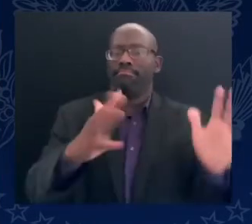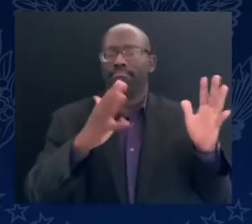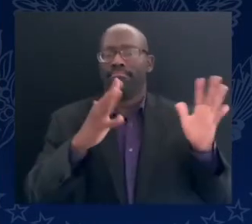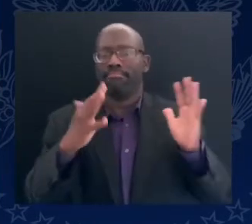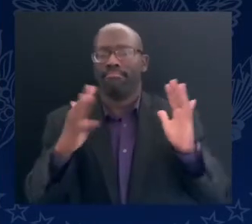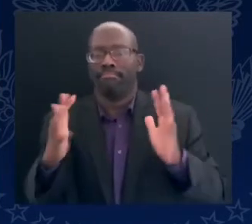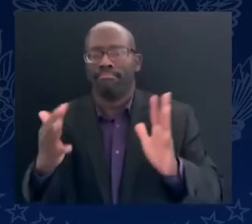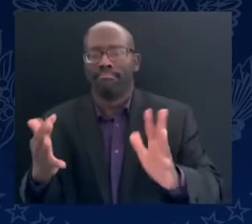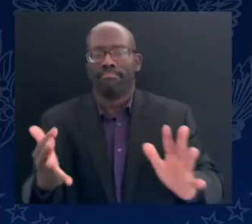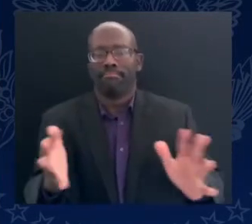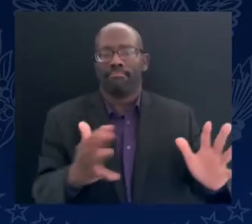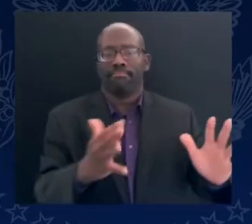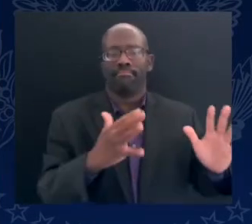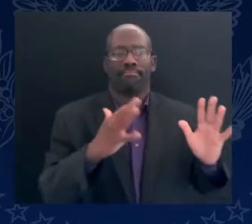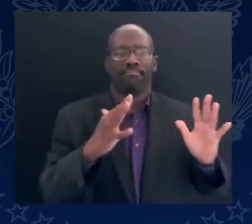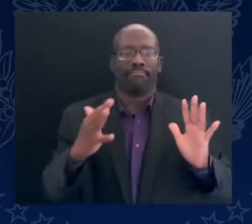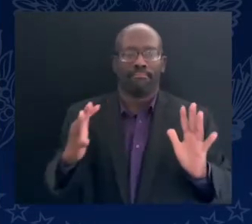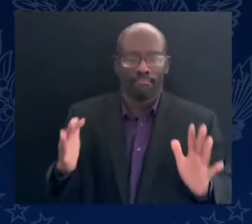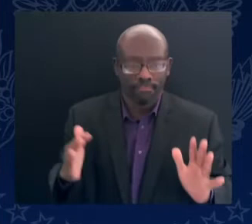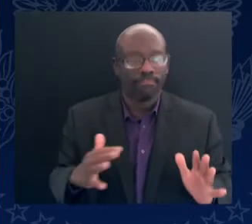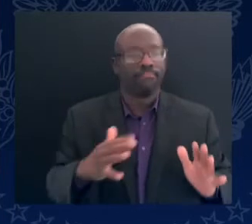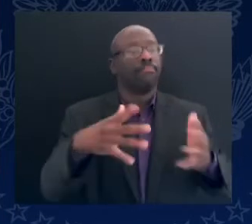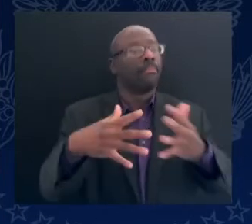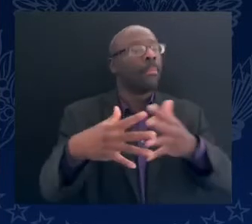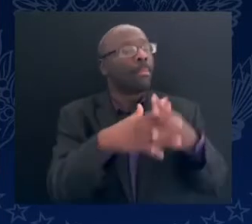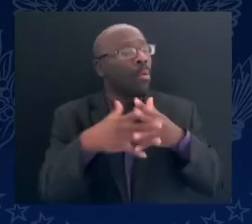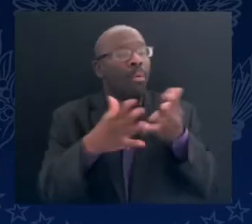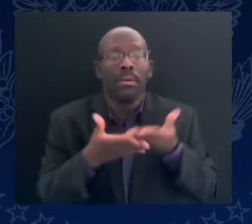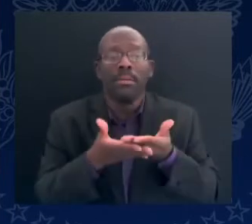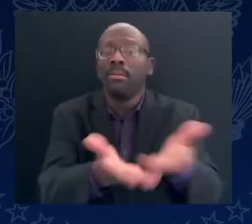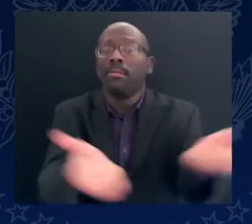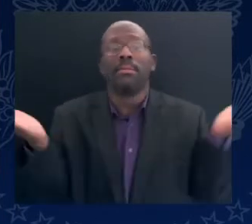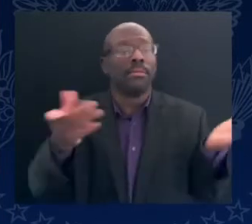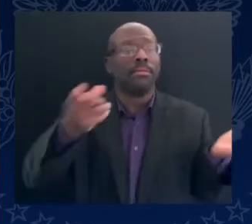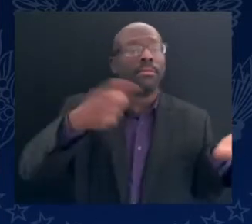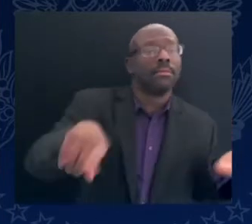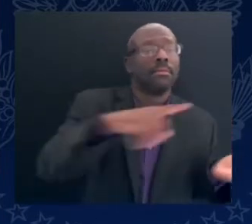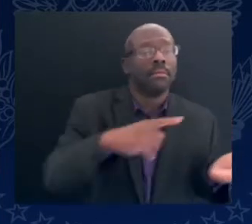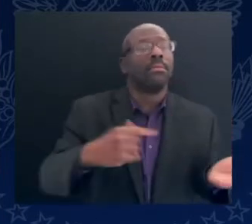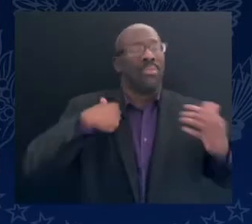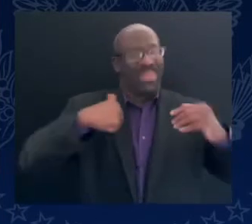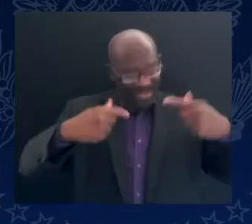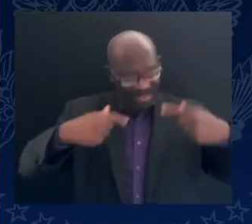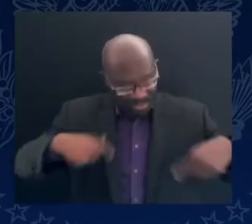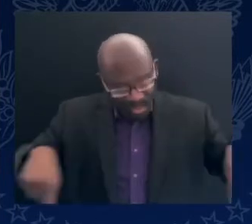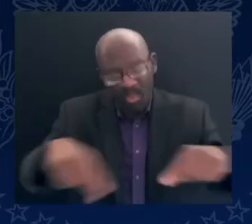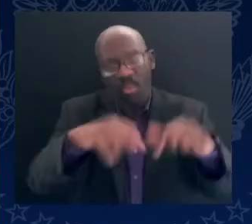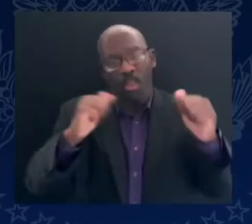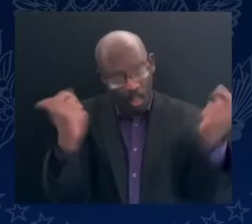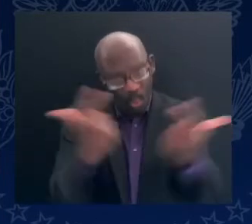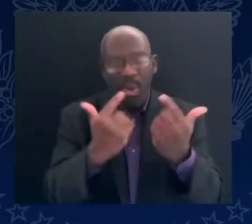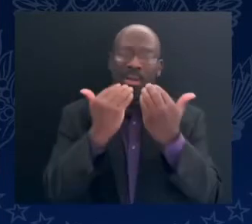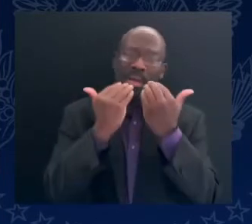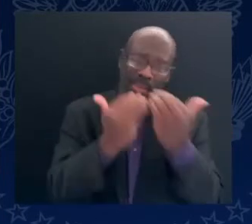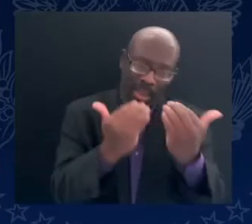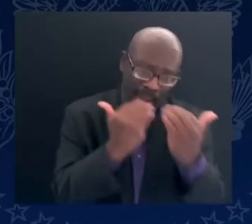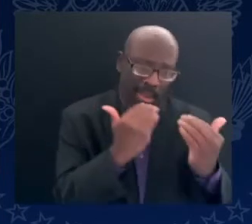on behalf of the American people, thank you, and I sincerely mean this, thank you for moving the soul of our